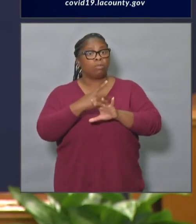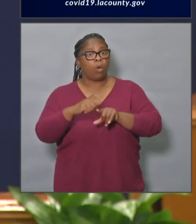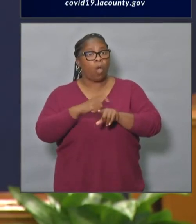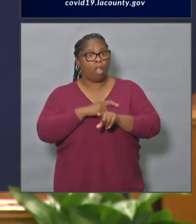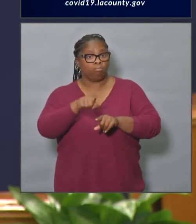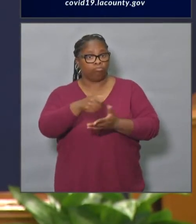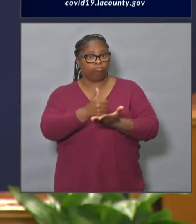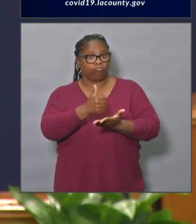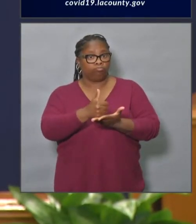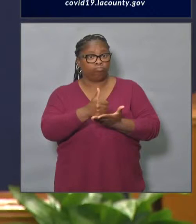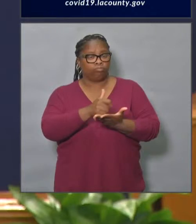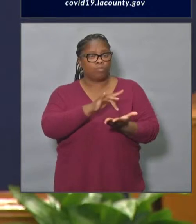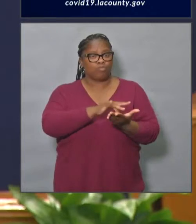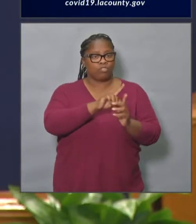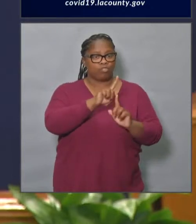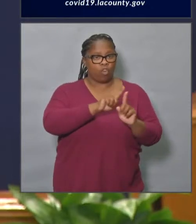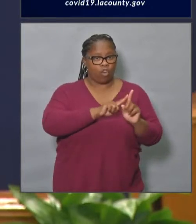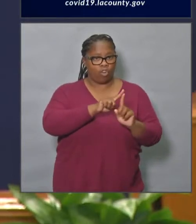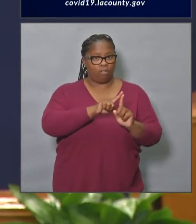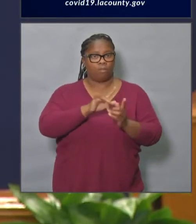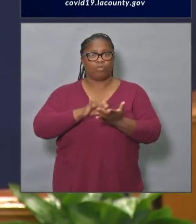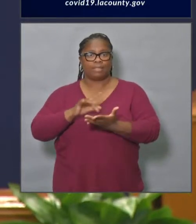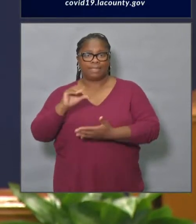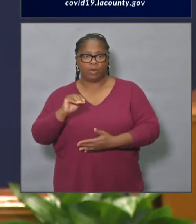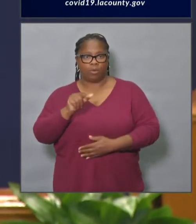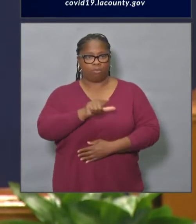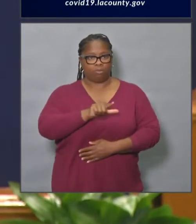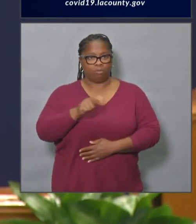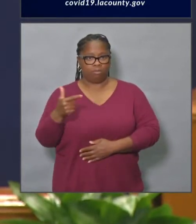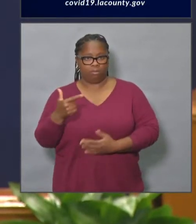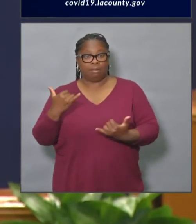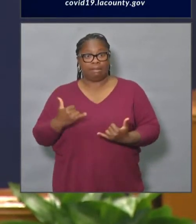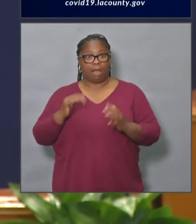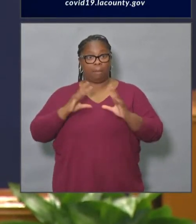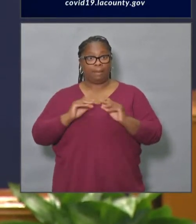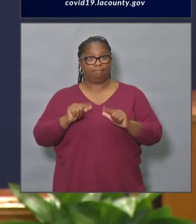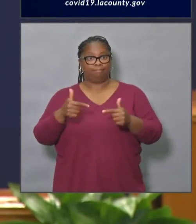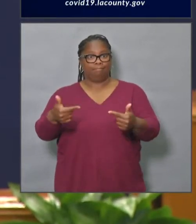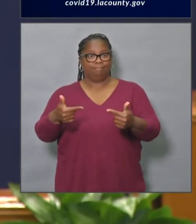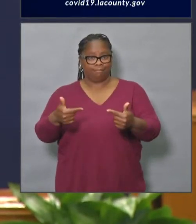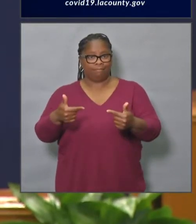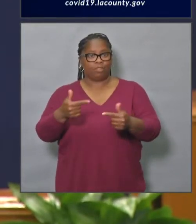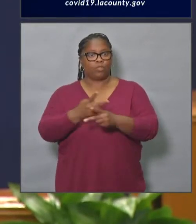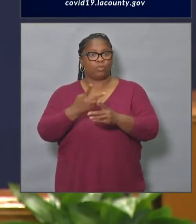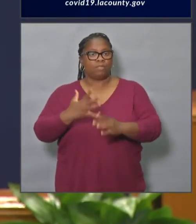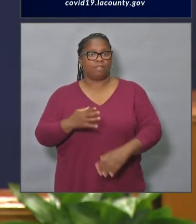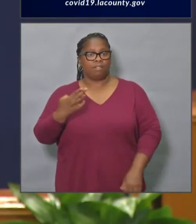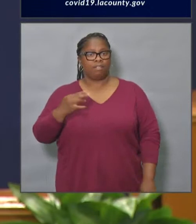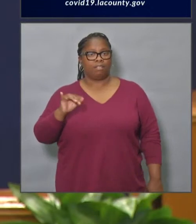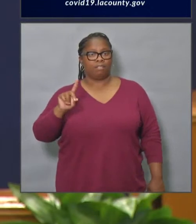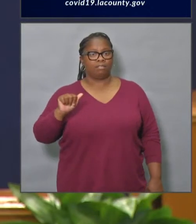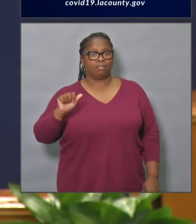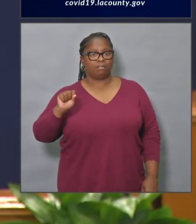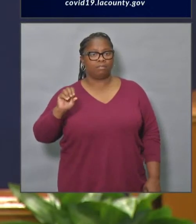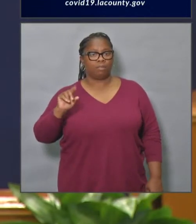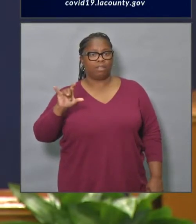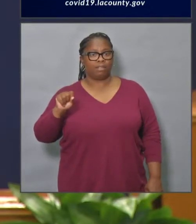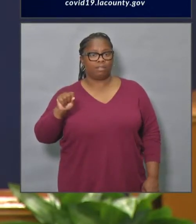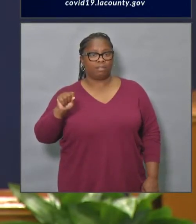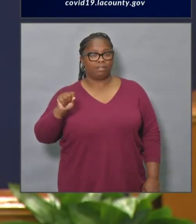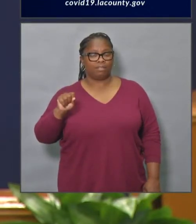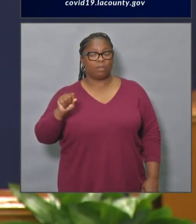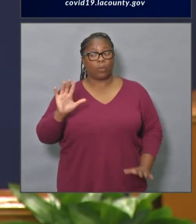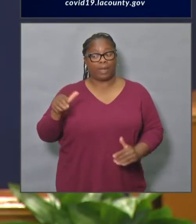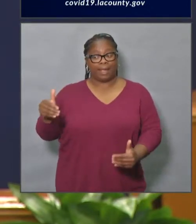call, please press star, then 0. I'll now turn the meeting over to Supervisor Hilda Solis. Please go